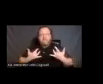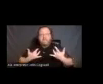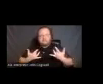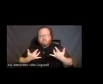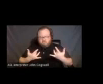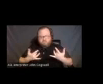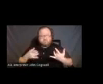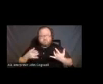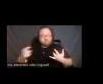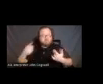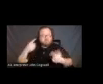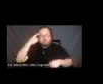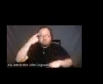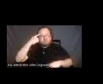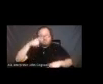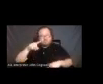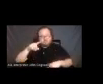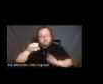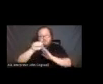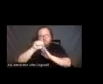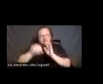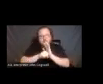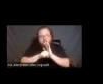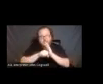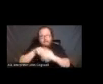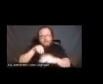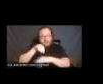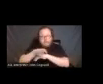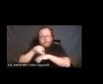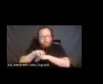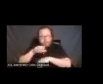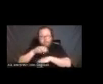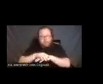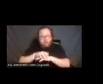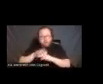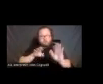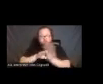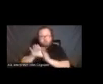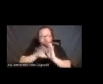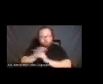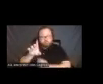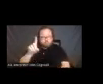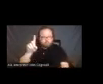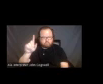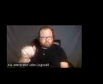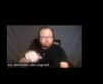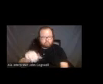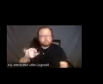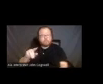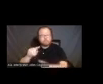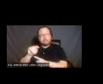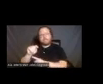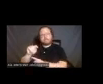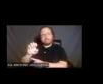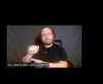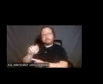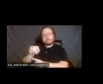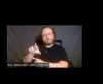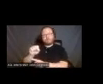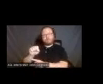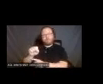for the State Council on Developmental Disabilities and the Teamsters, Local